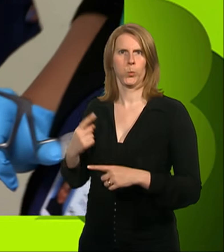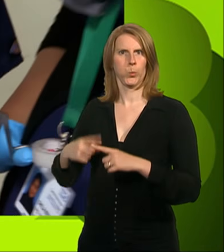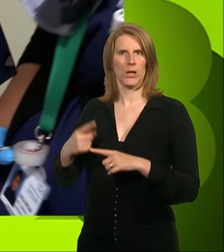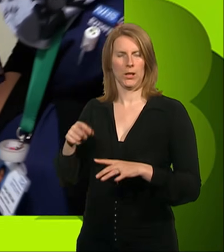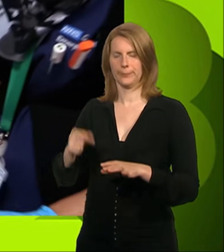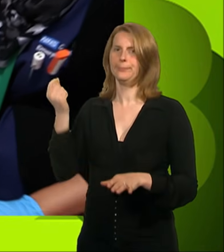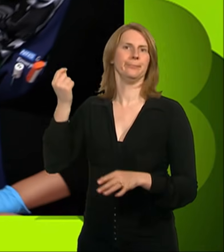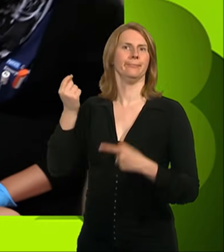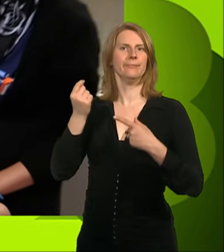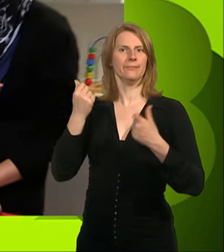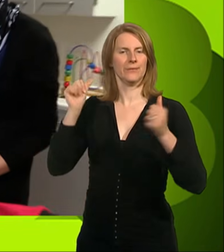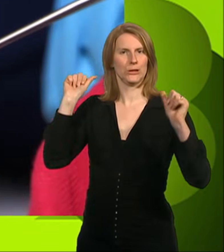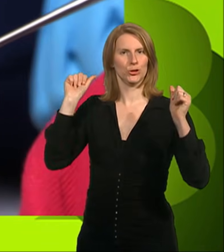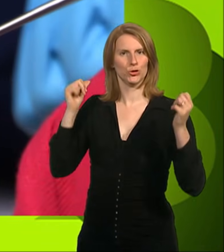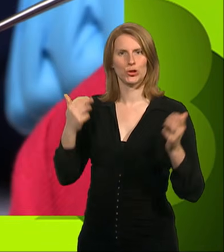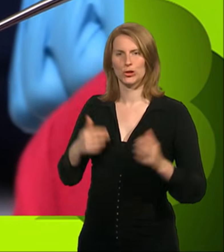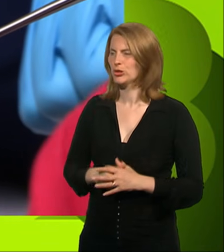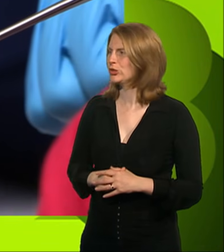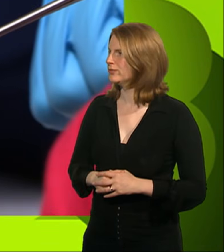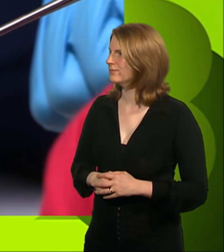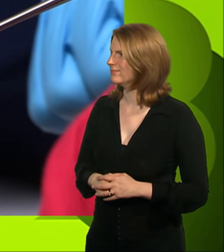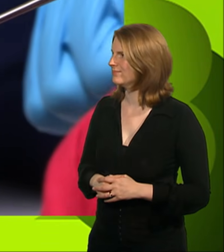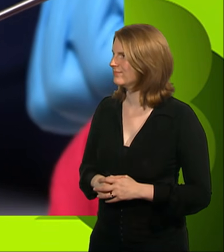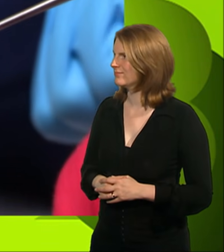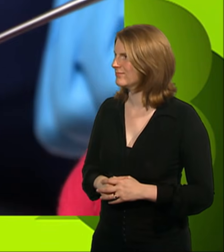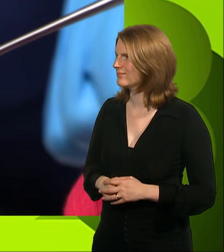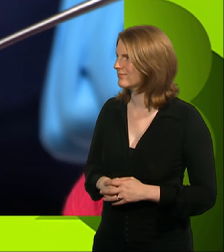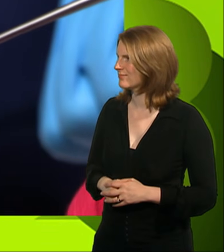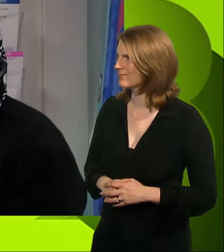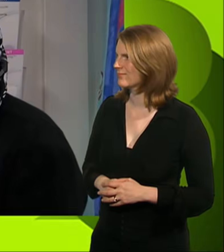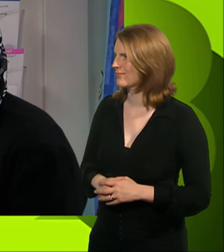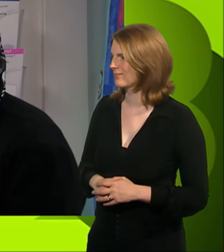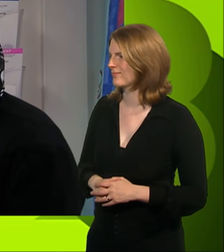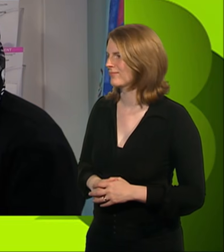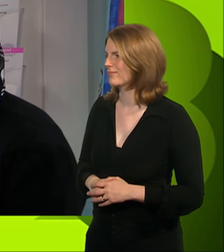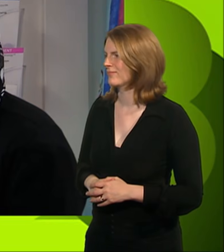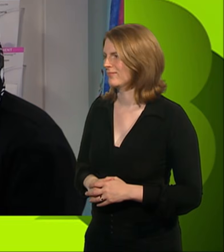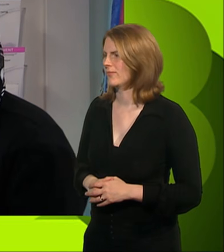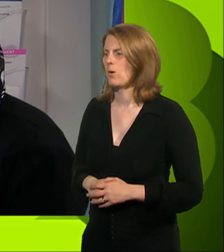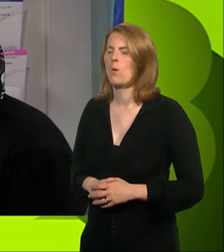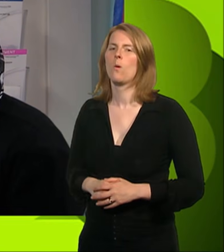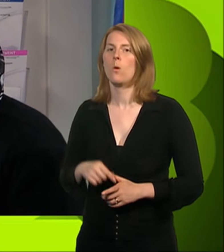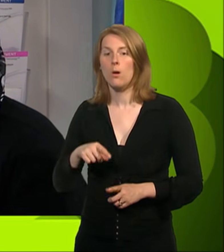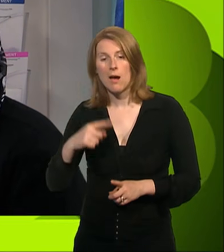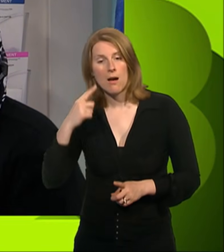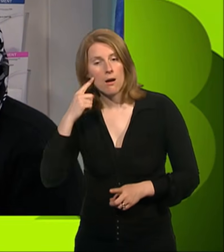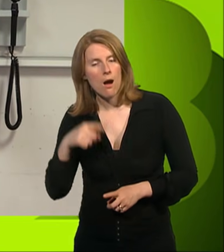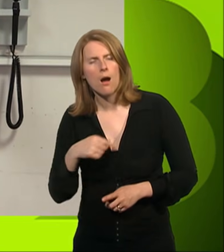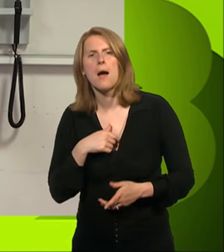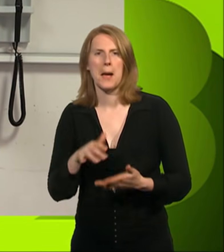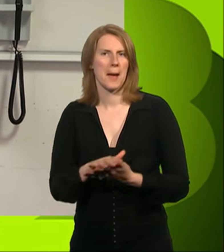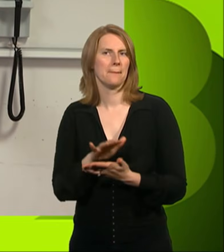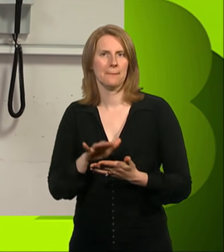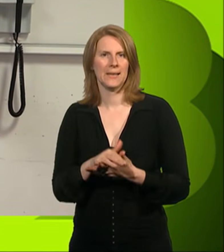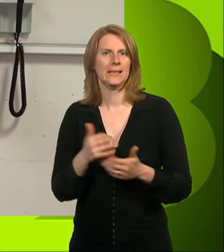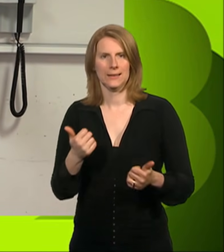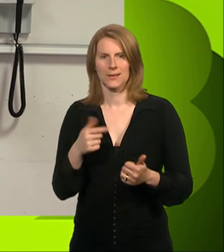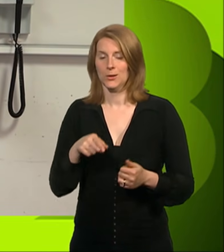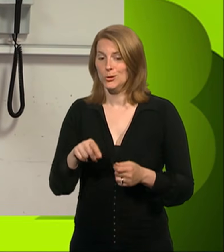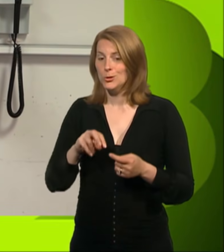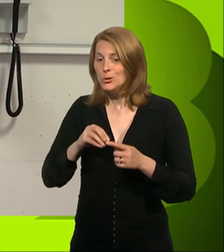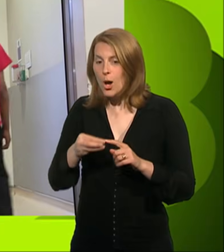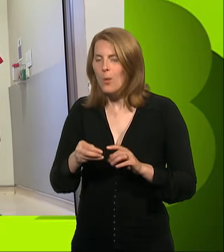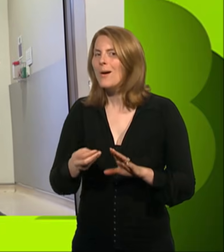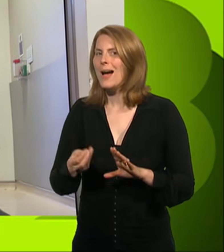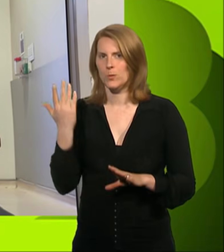And there we go, a blink of an eye and it's out. I'm quite happy with his ear, looking at it after taking the stone out. I can hear better